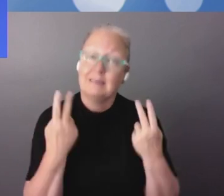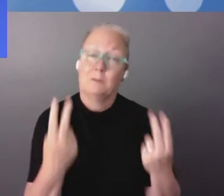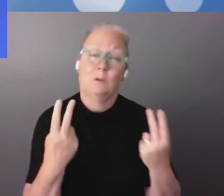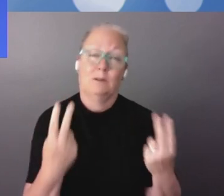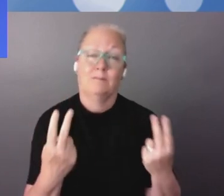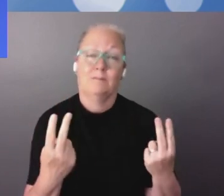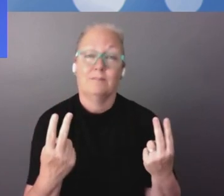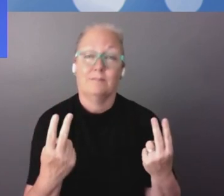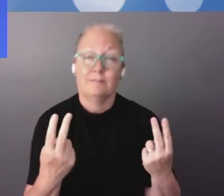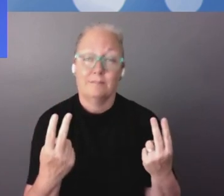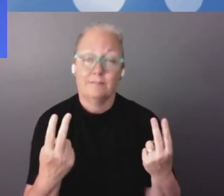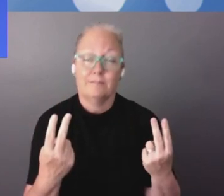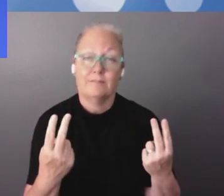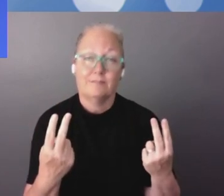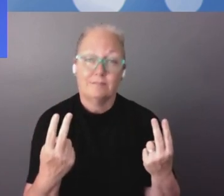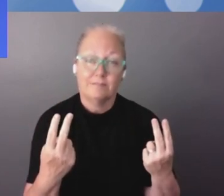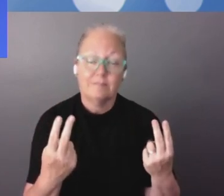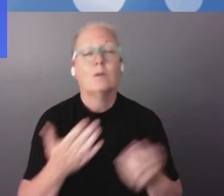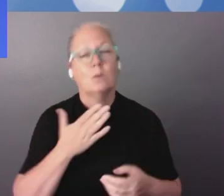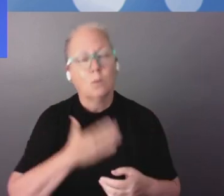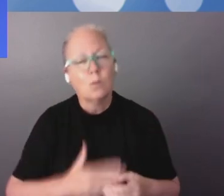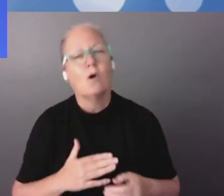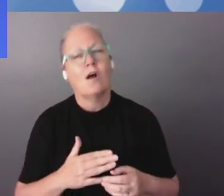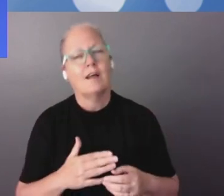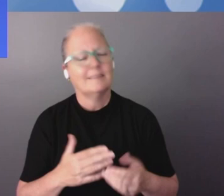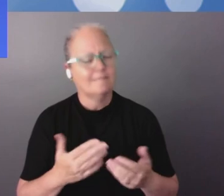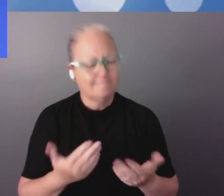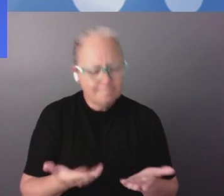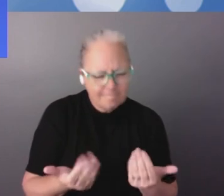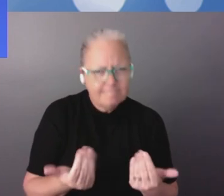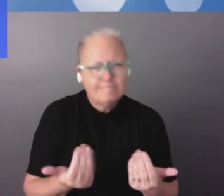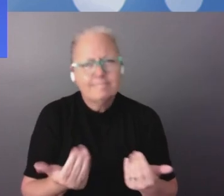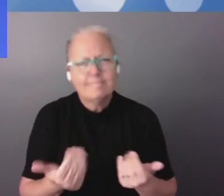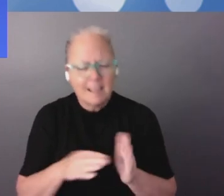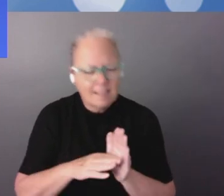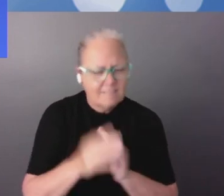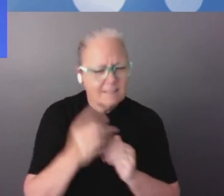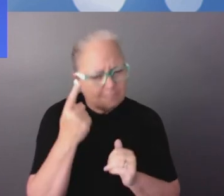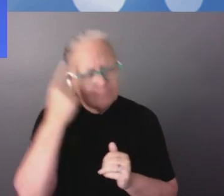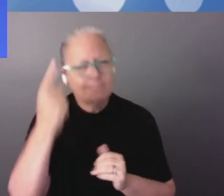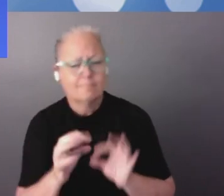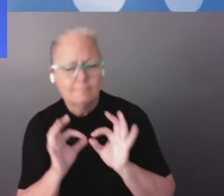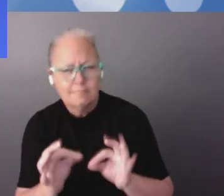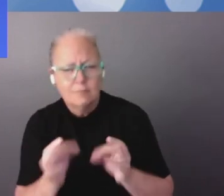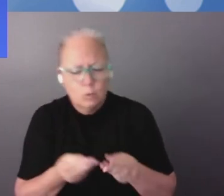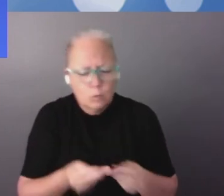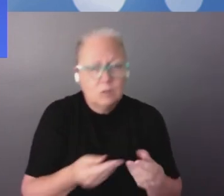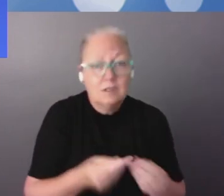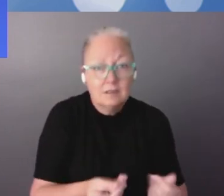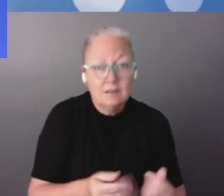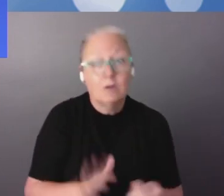to develop the right solutions under the auspices of the UN and other